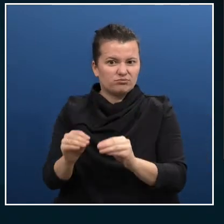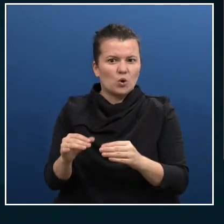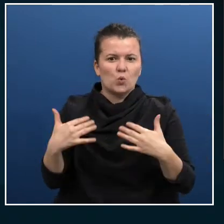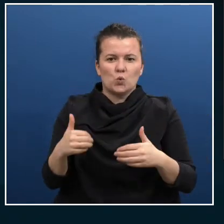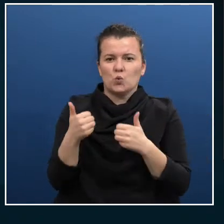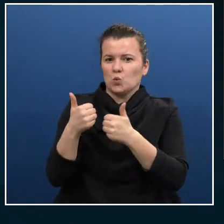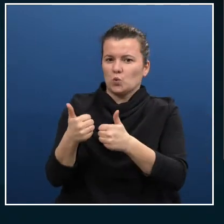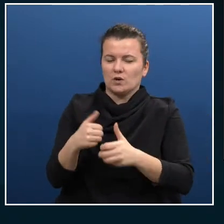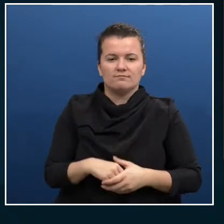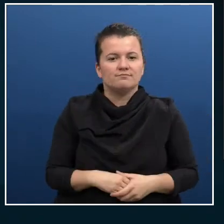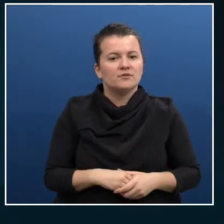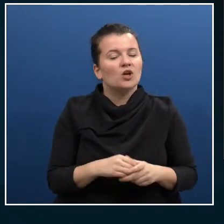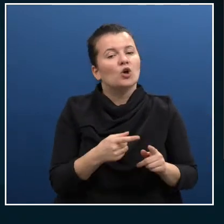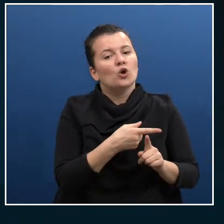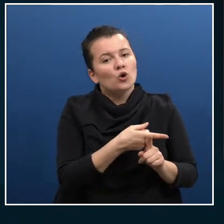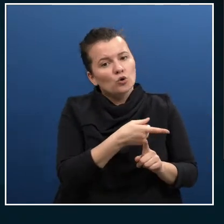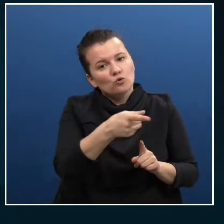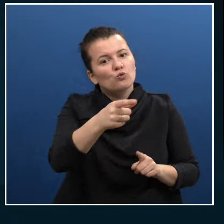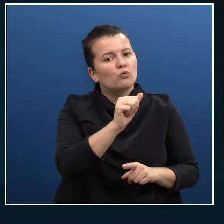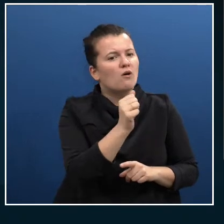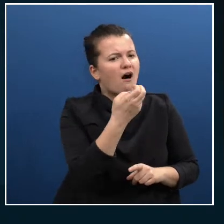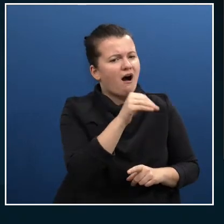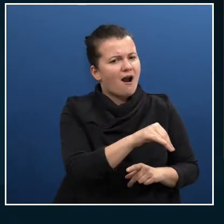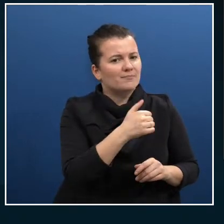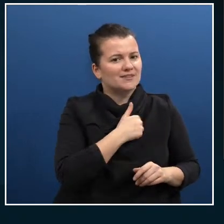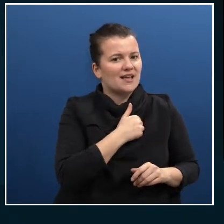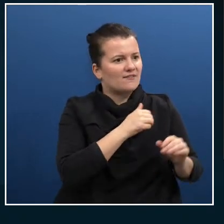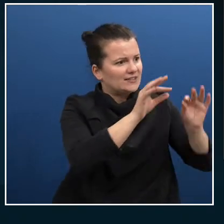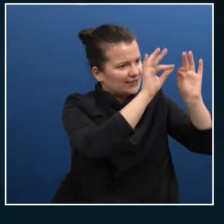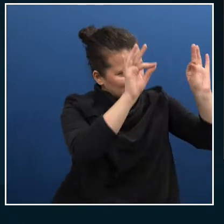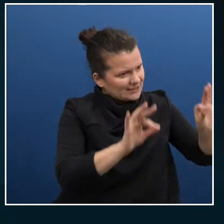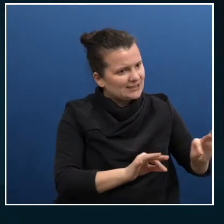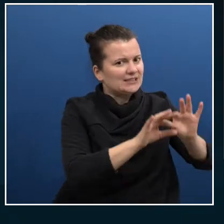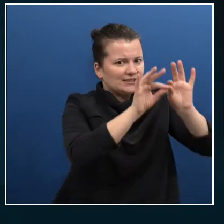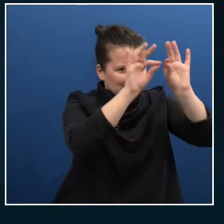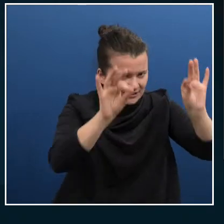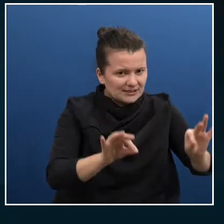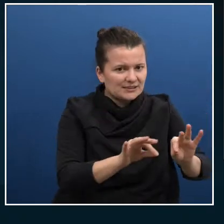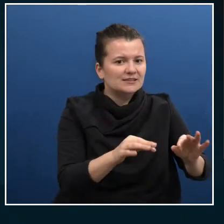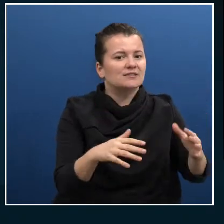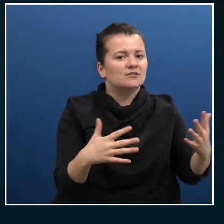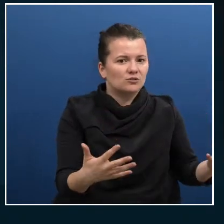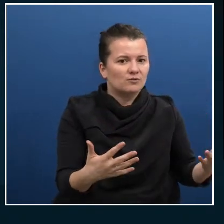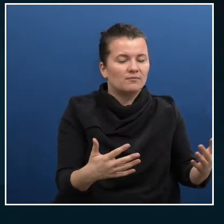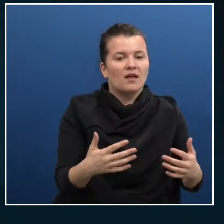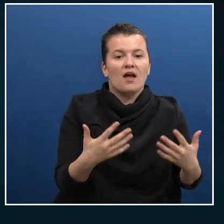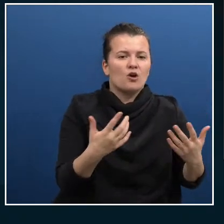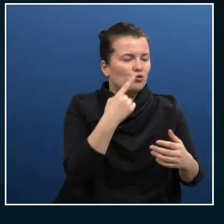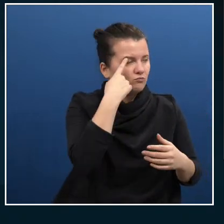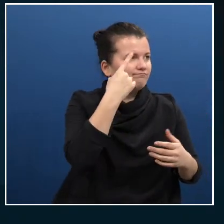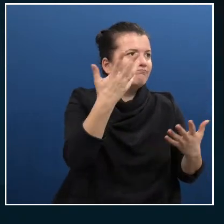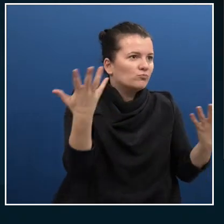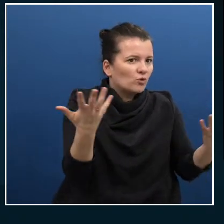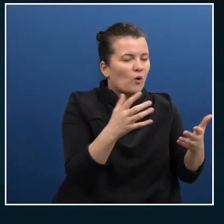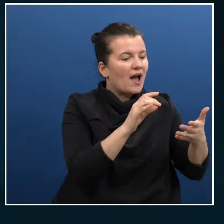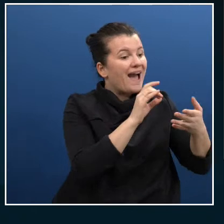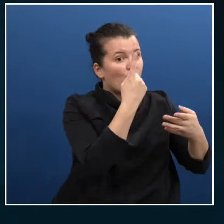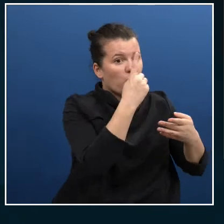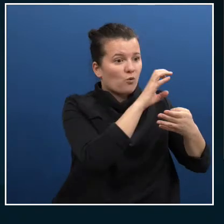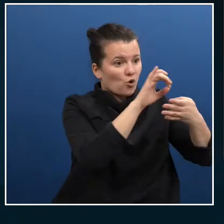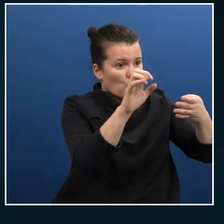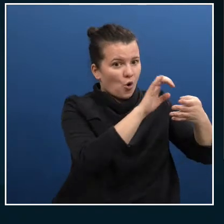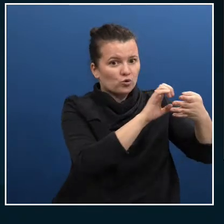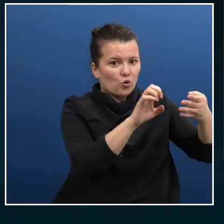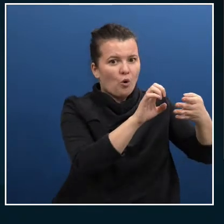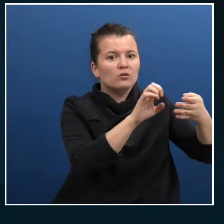you have been developing ARM templates, you know this, is the loops. So being able to have a single piece of code run multiple times